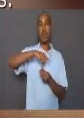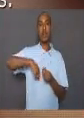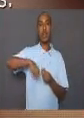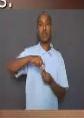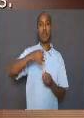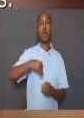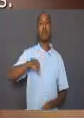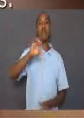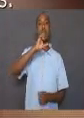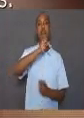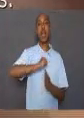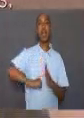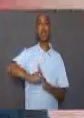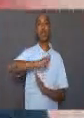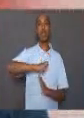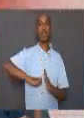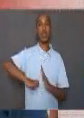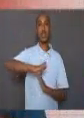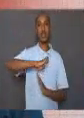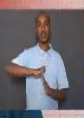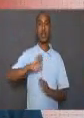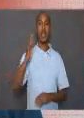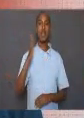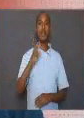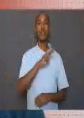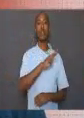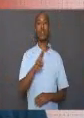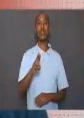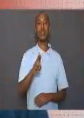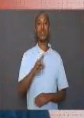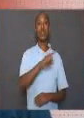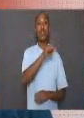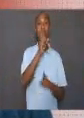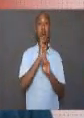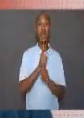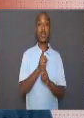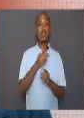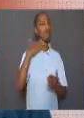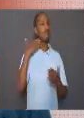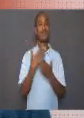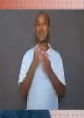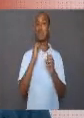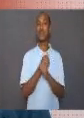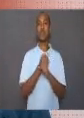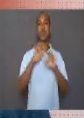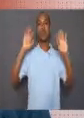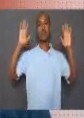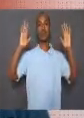of electrons. If those were your answers, great work.